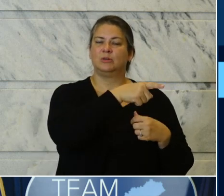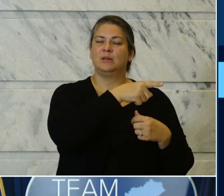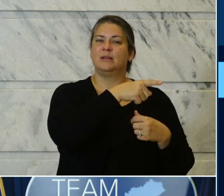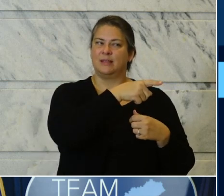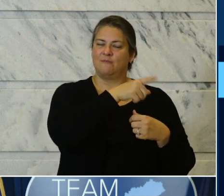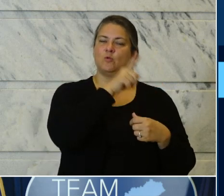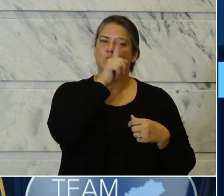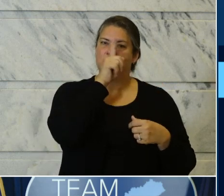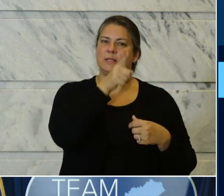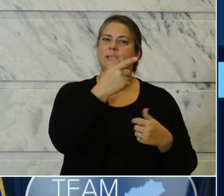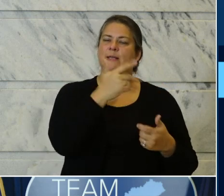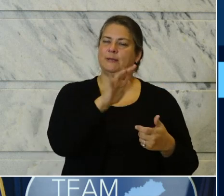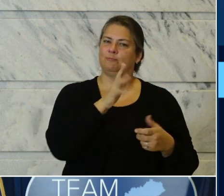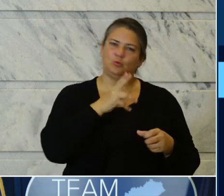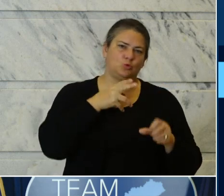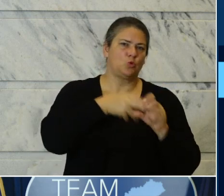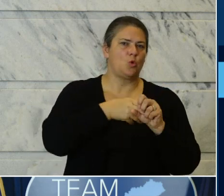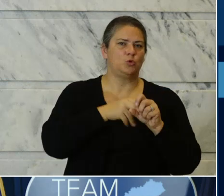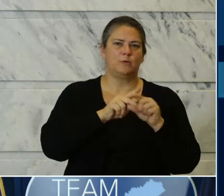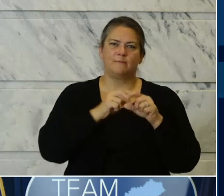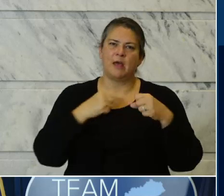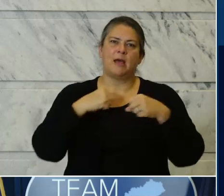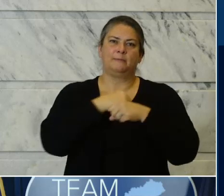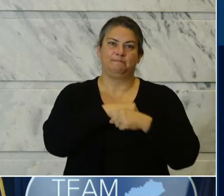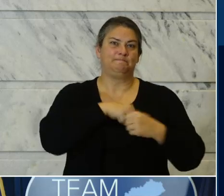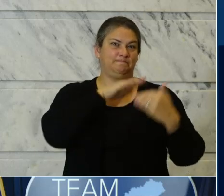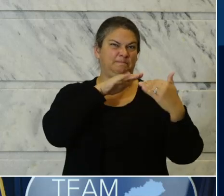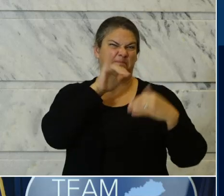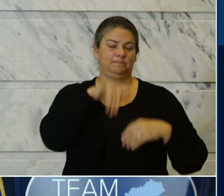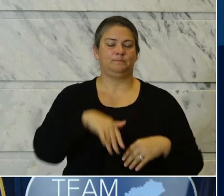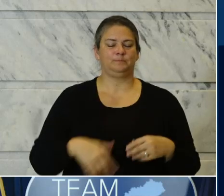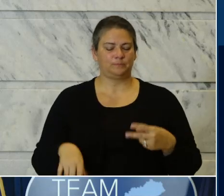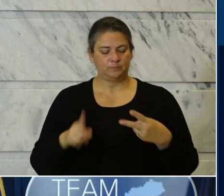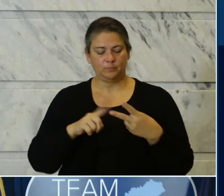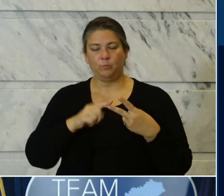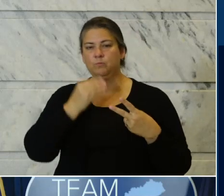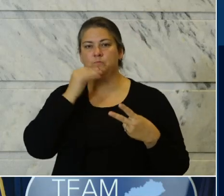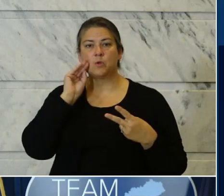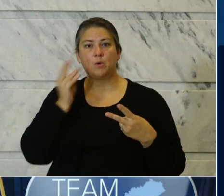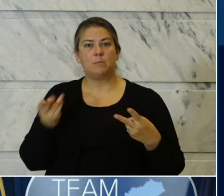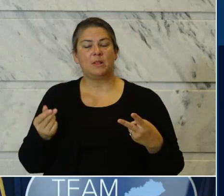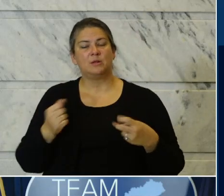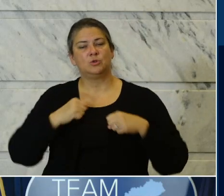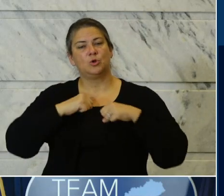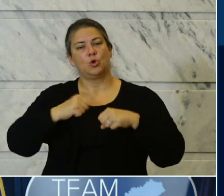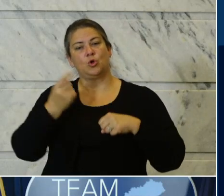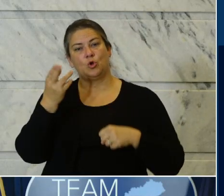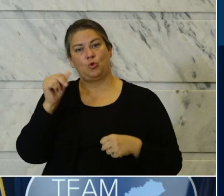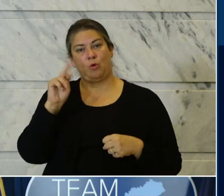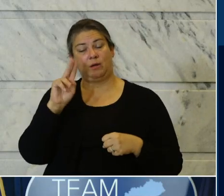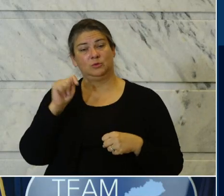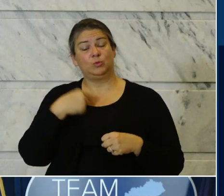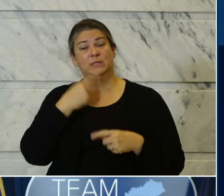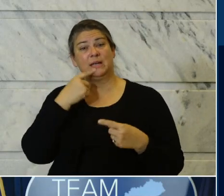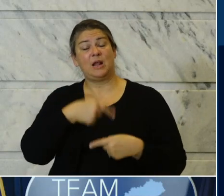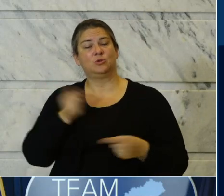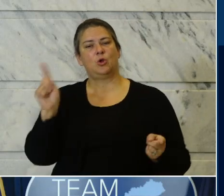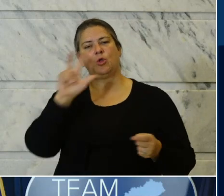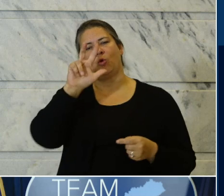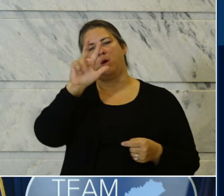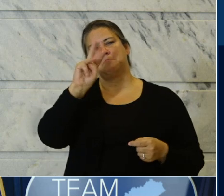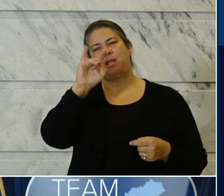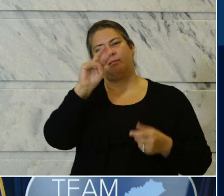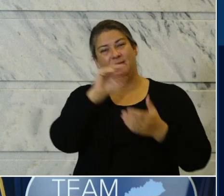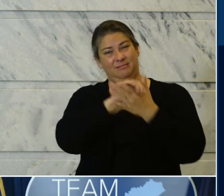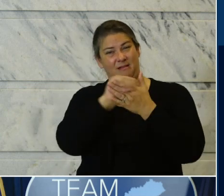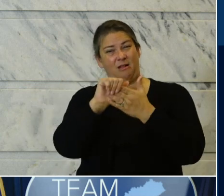have. Second, Homeland Security grants. Today, we're announcing $3 million in Homeland Security